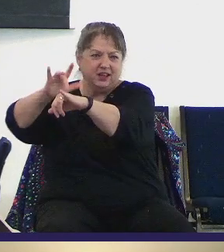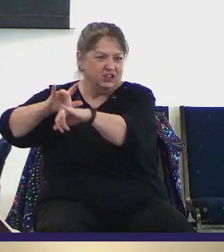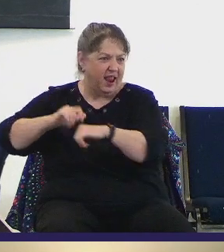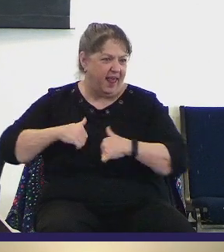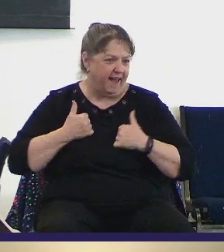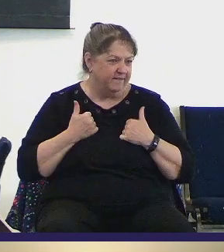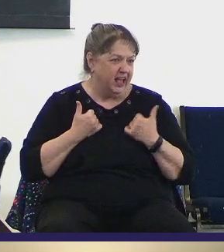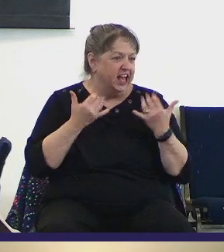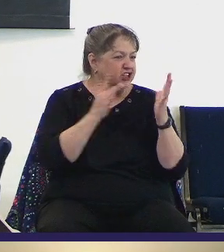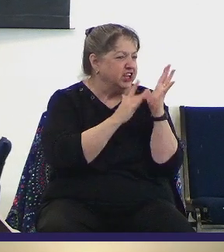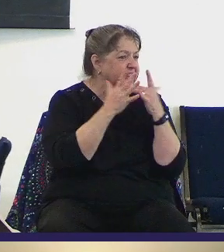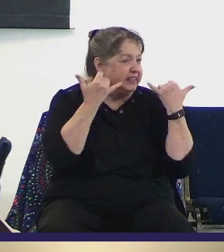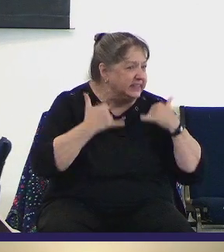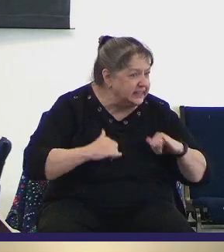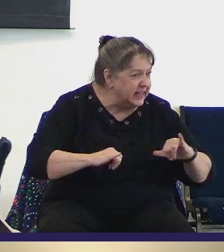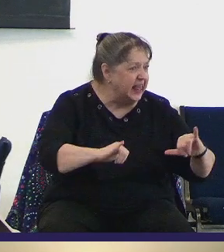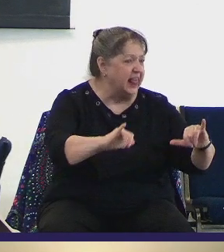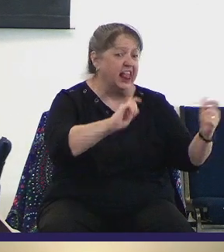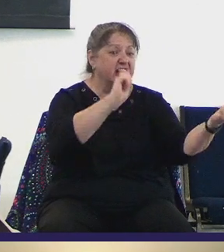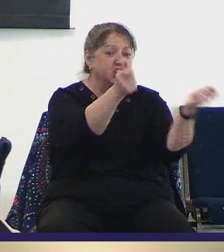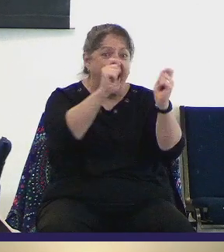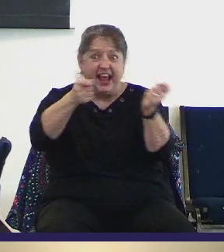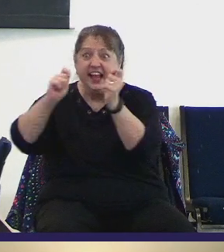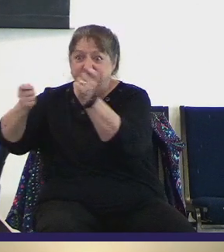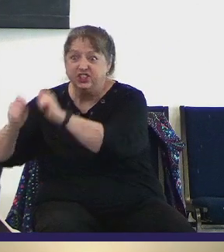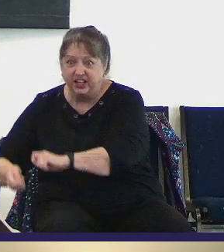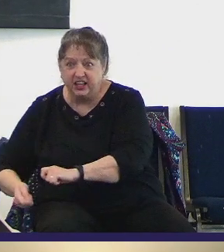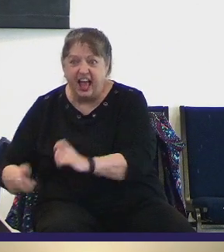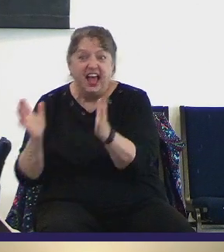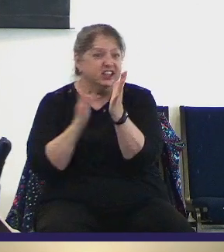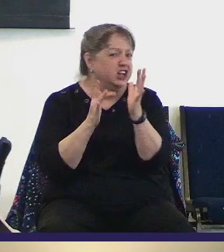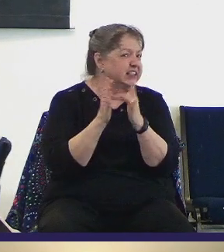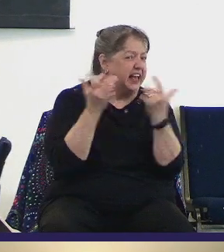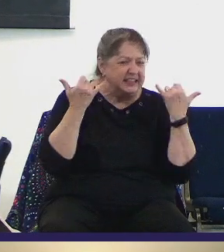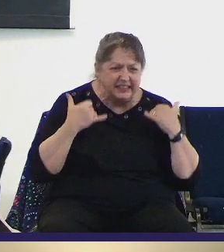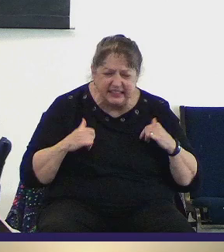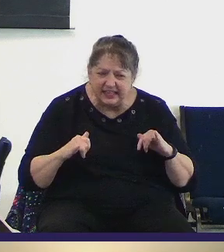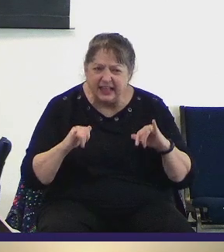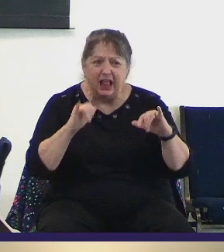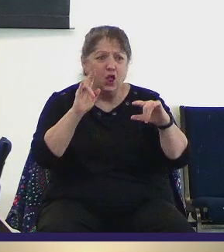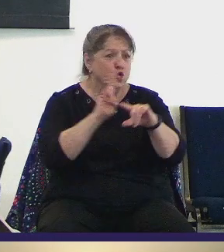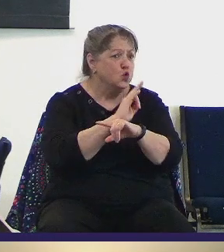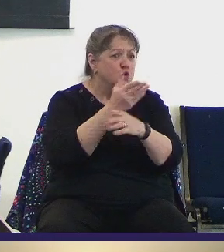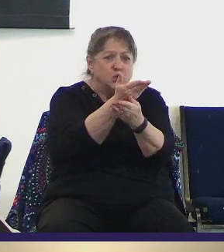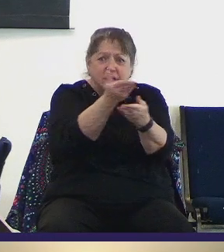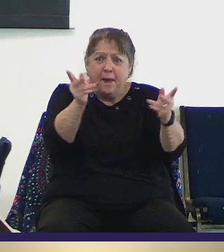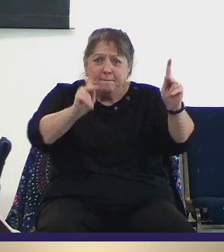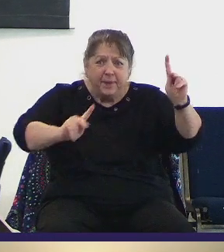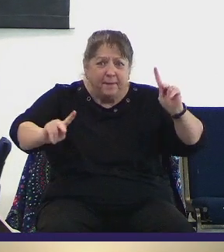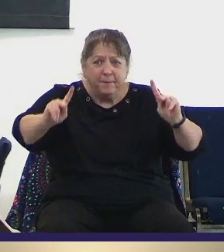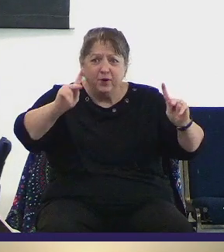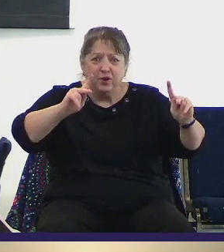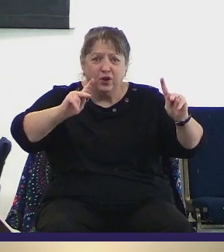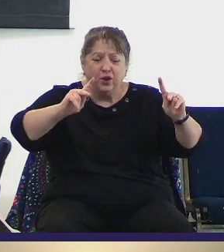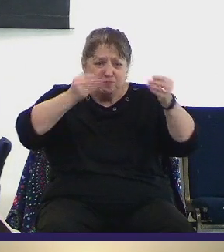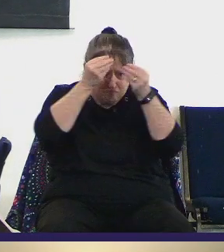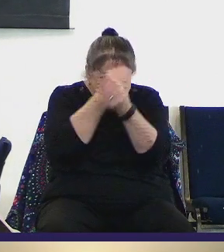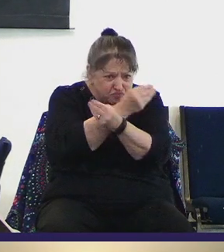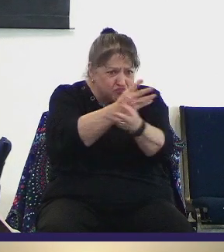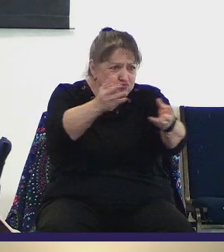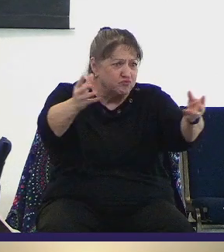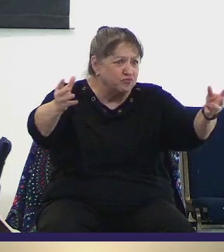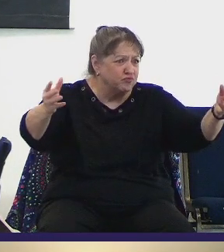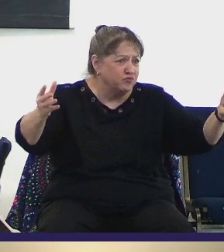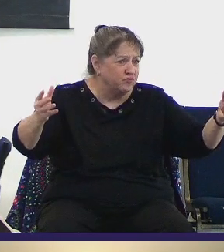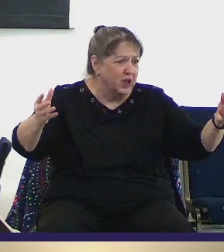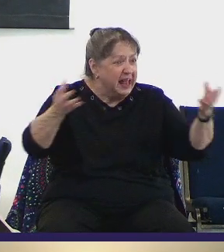changing lives. He is still using lives to spread his message. And it is still being shared.